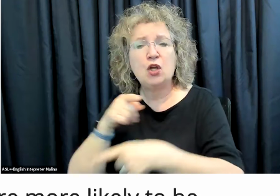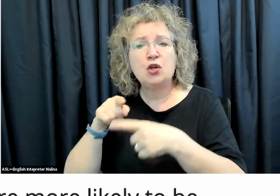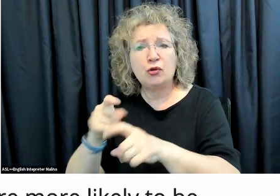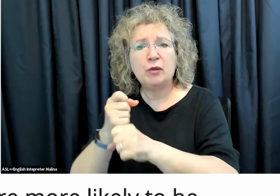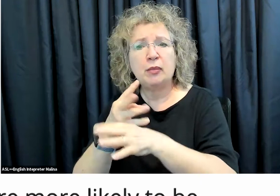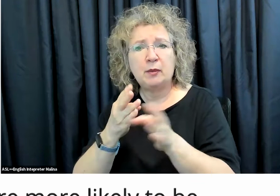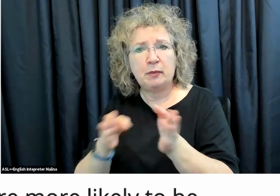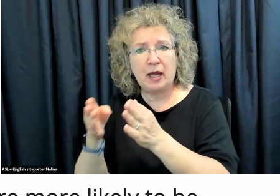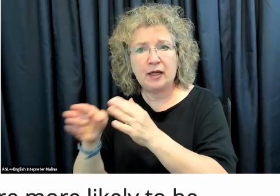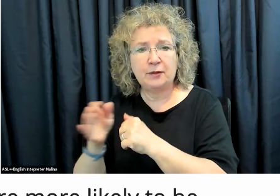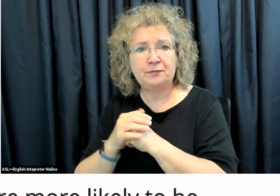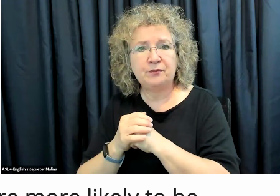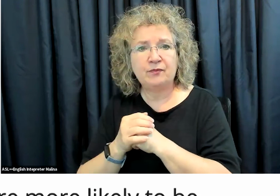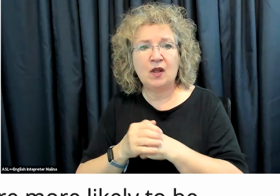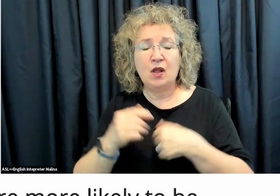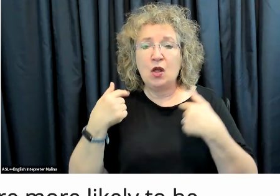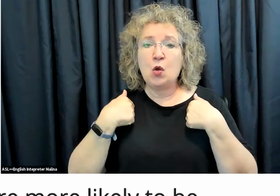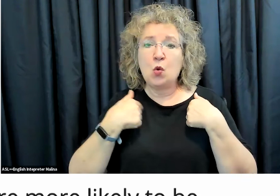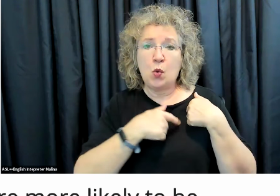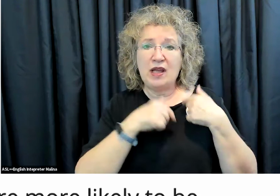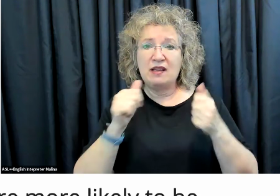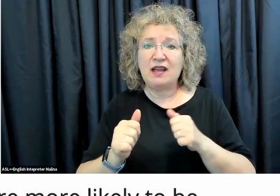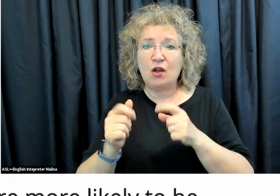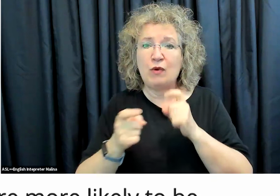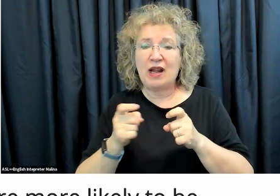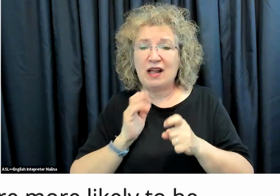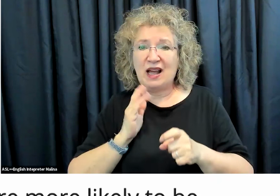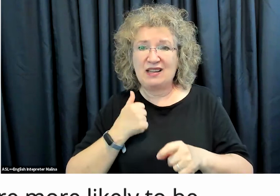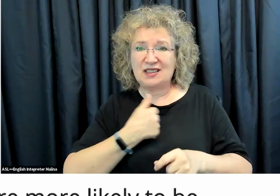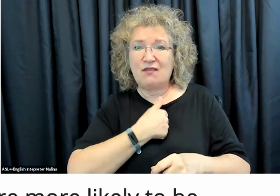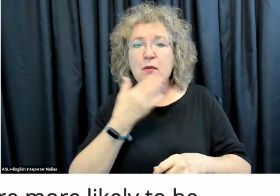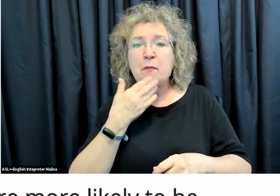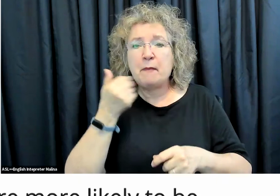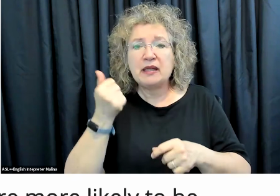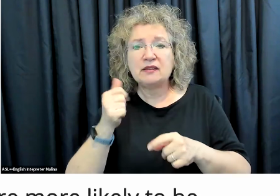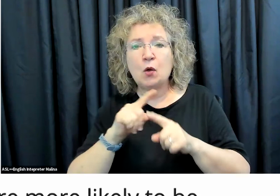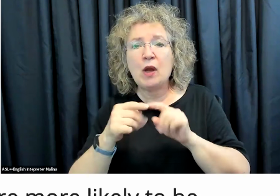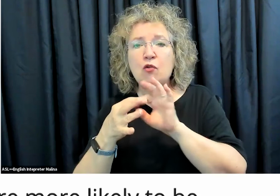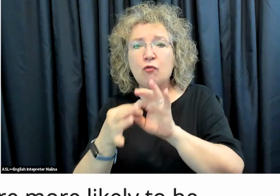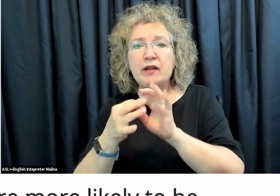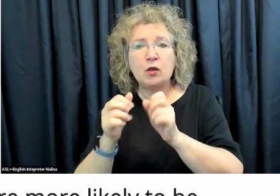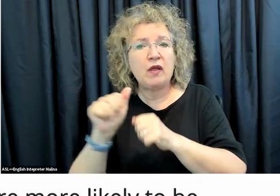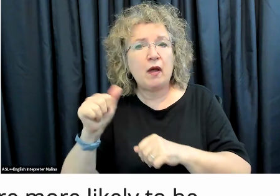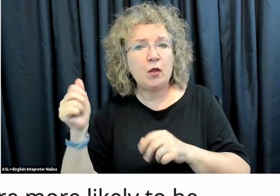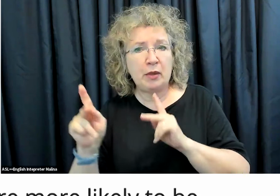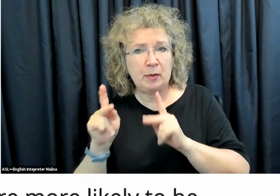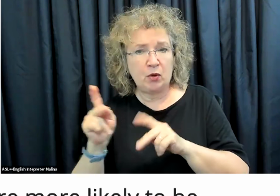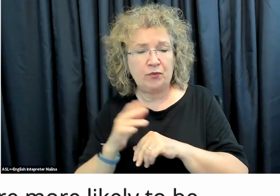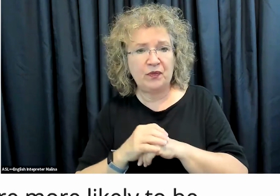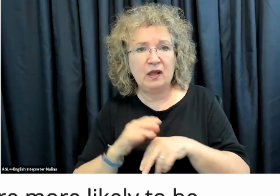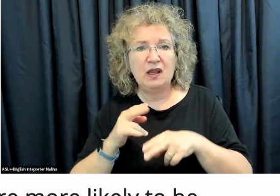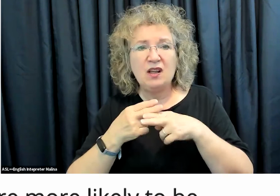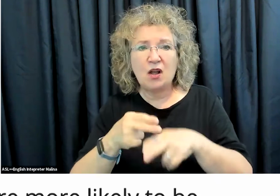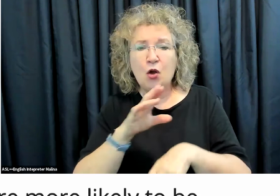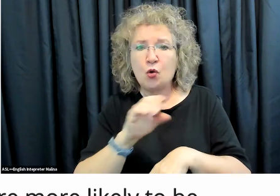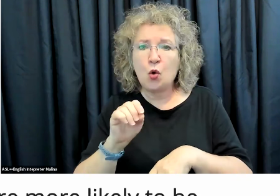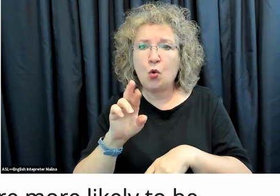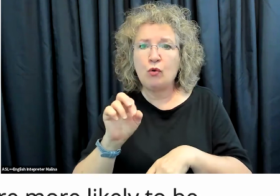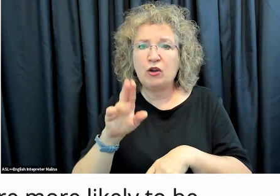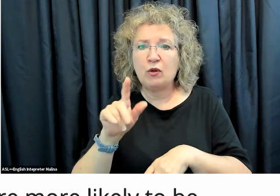our nervous systems best when we're in relationship with others, and that's called the co-regulation piece, especially with people we